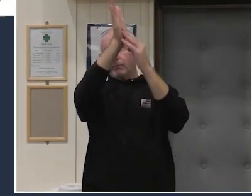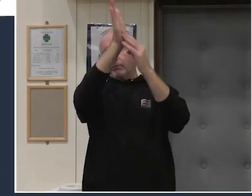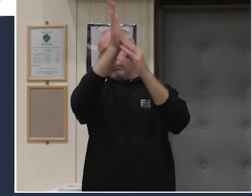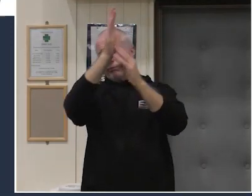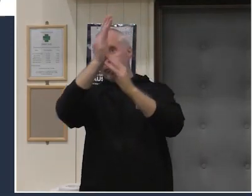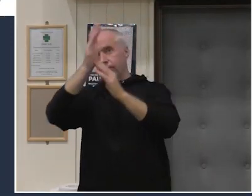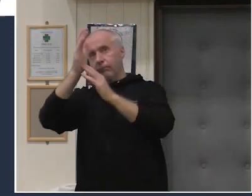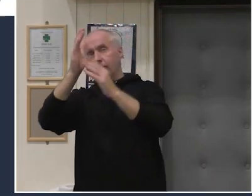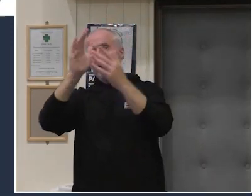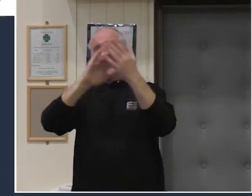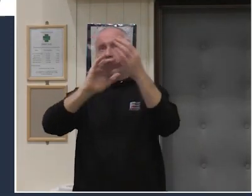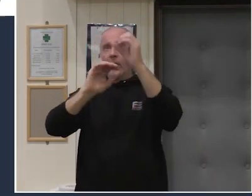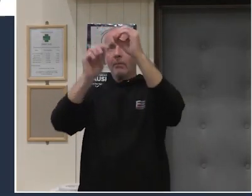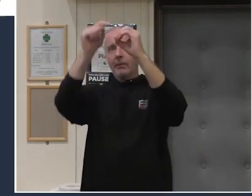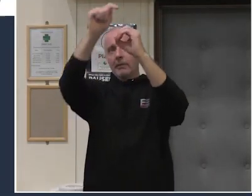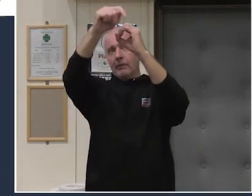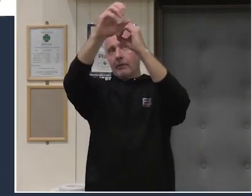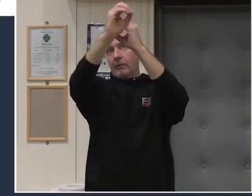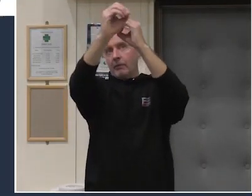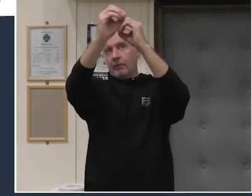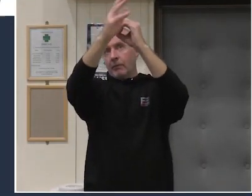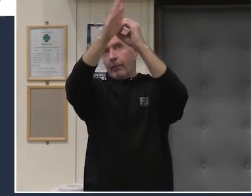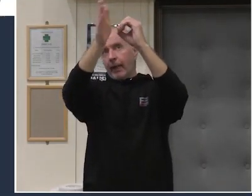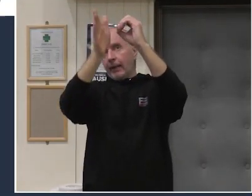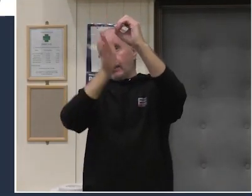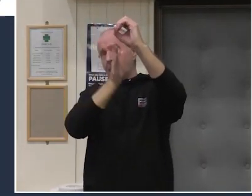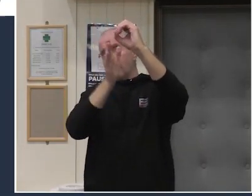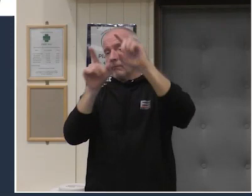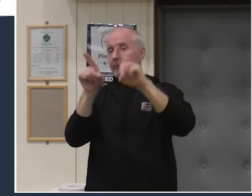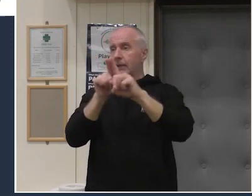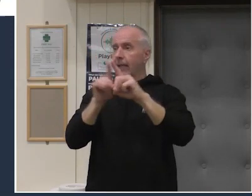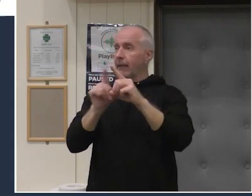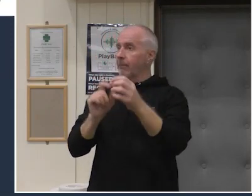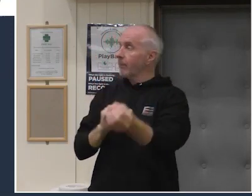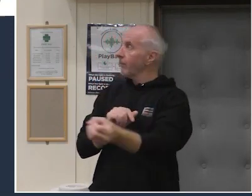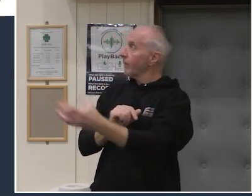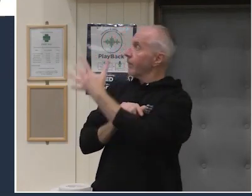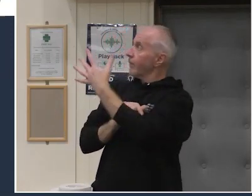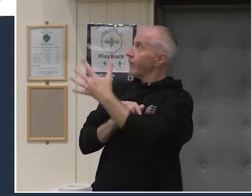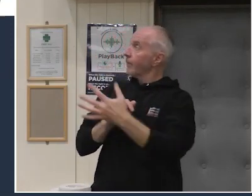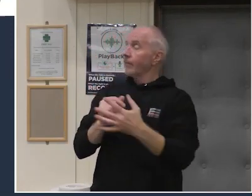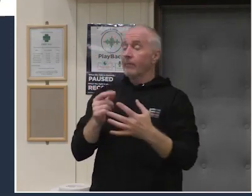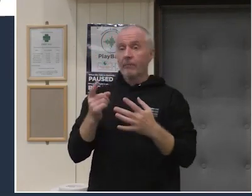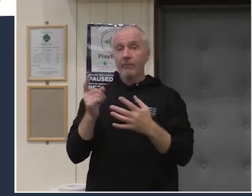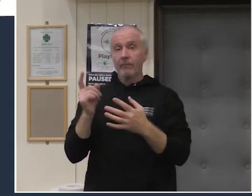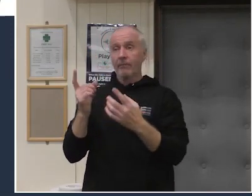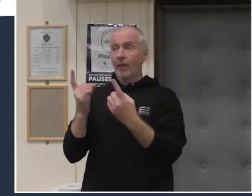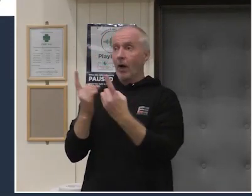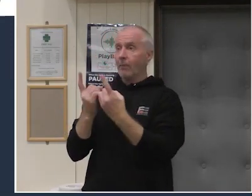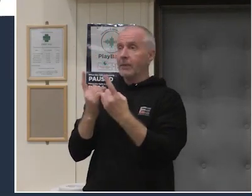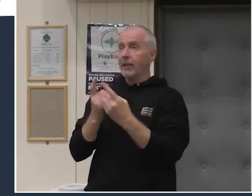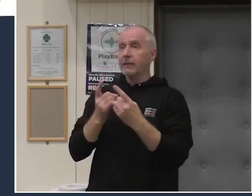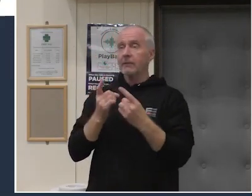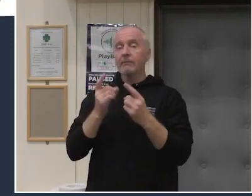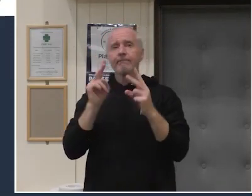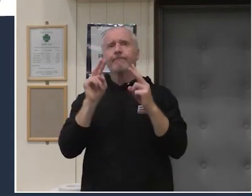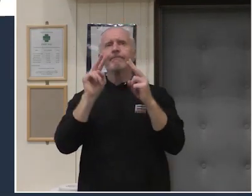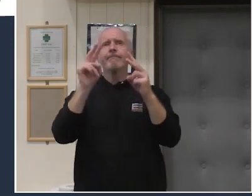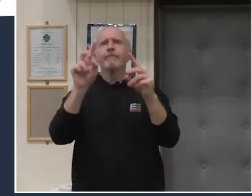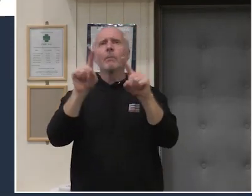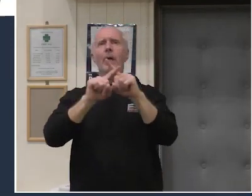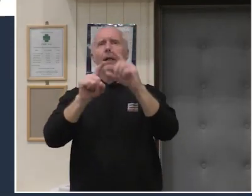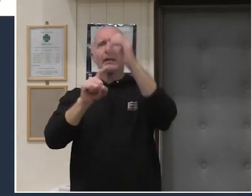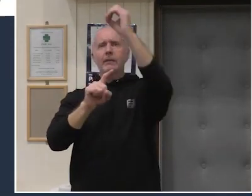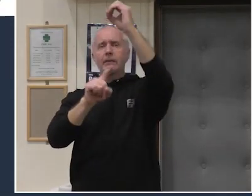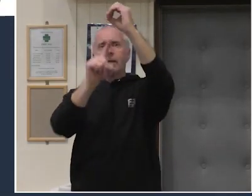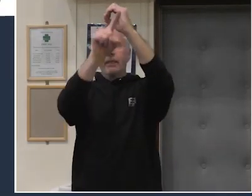from behind them. So just like we see up here, this object behind, ordinarily we wouldn't be able to see it. It's directly